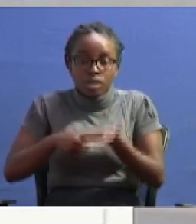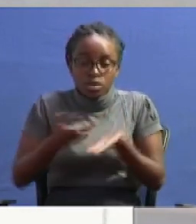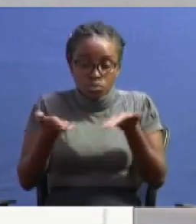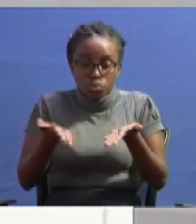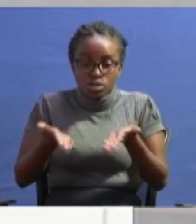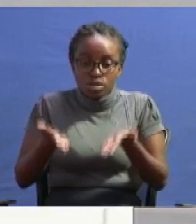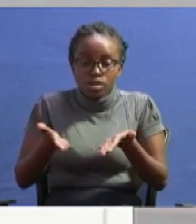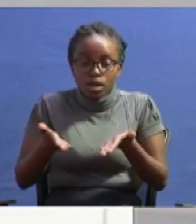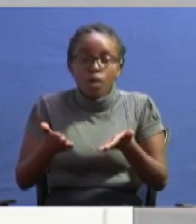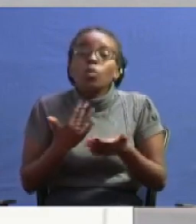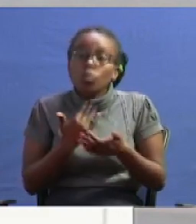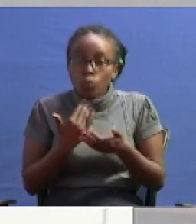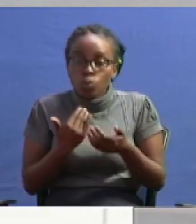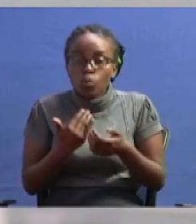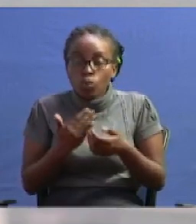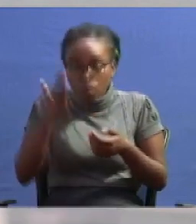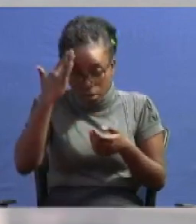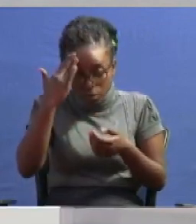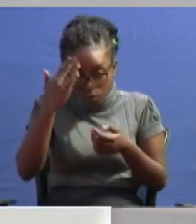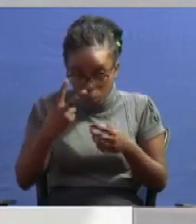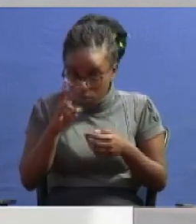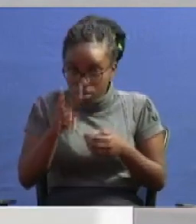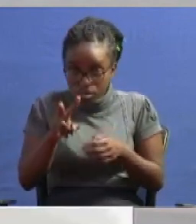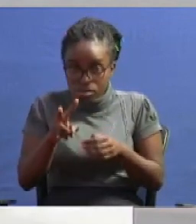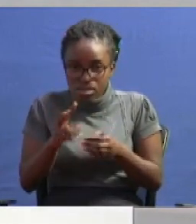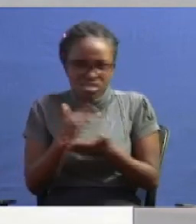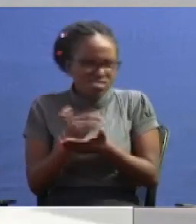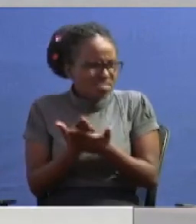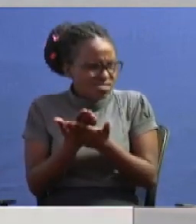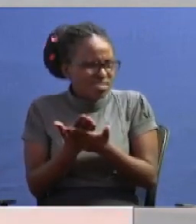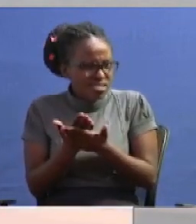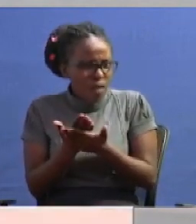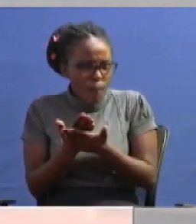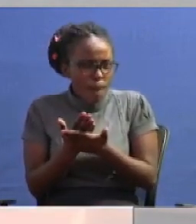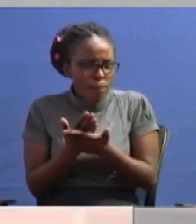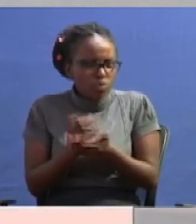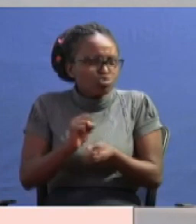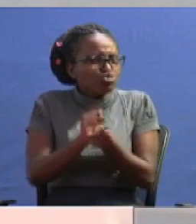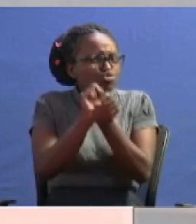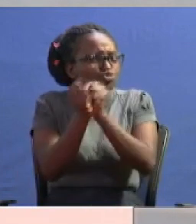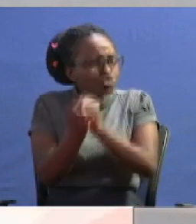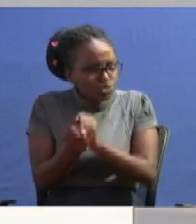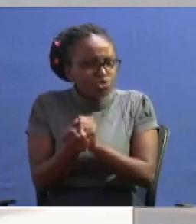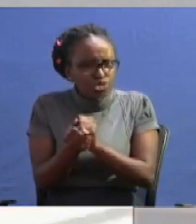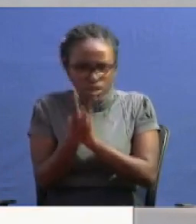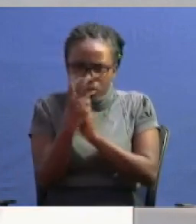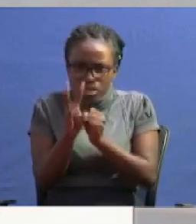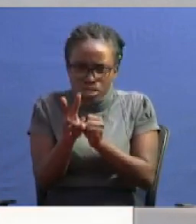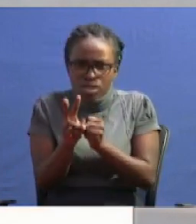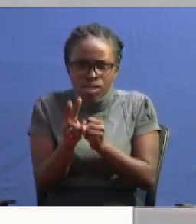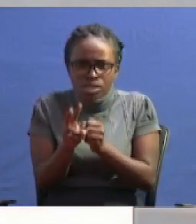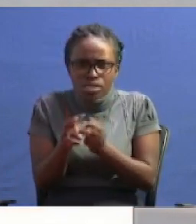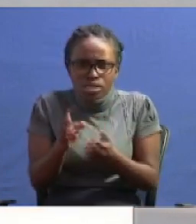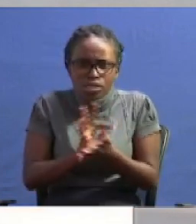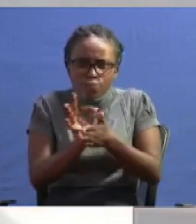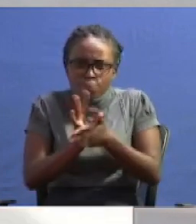public is giving their views about some of the recommendations, what they want to see change in this finance bill before it's presented